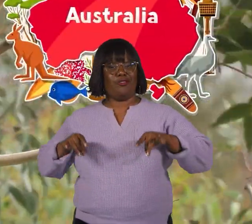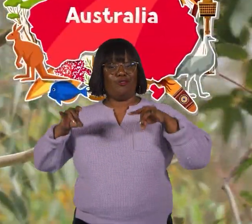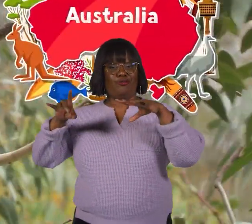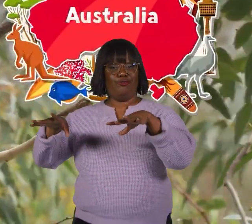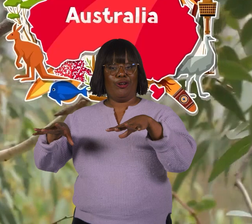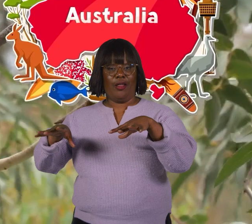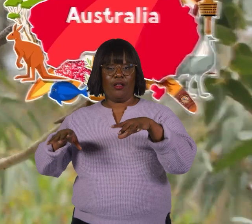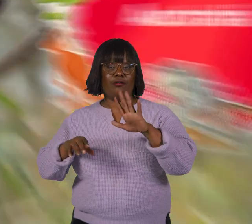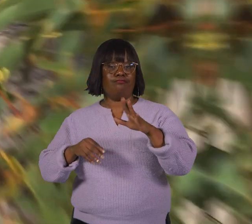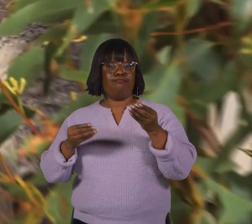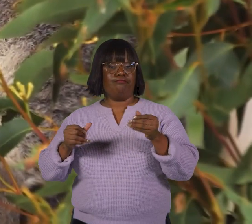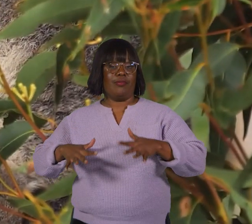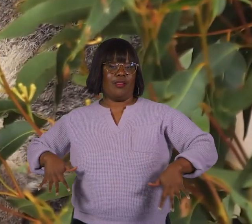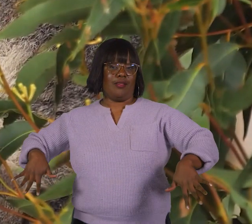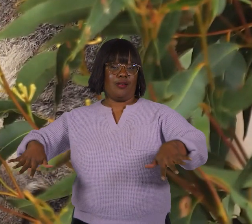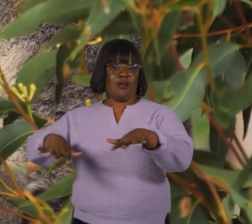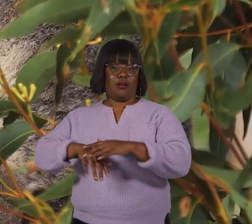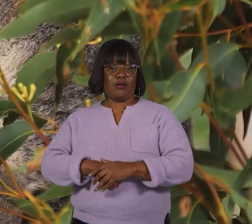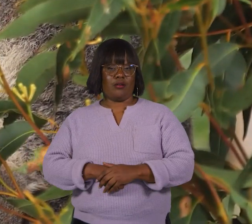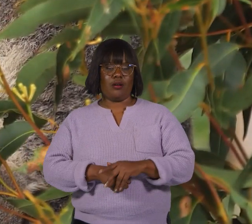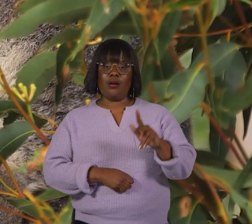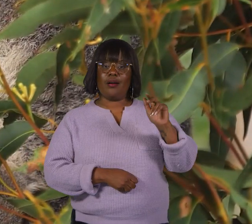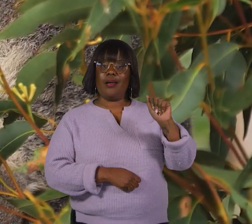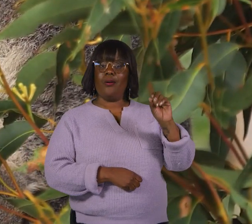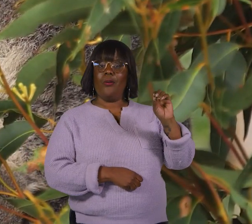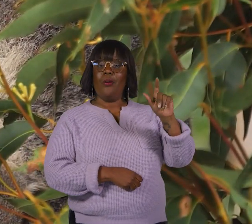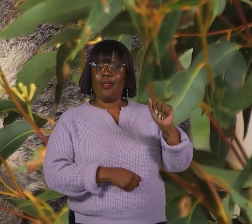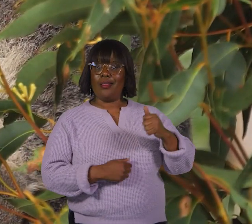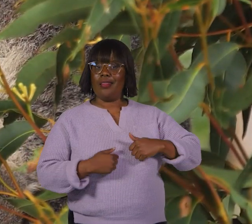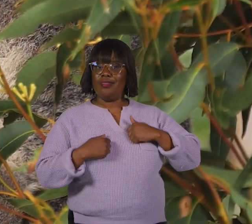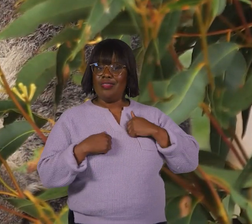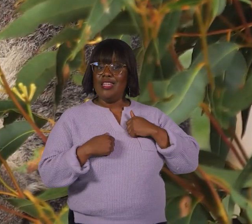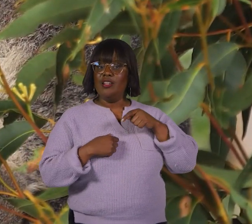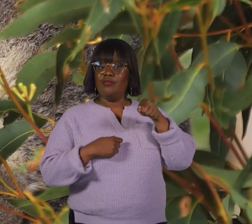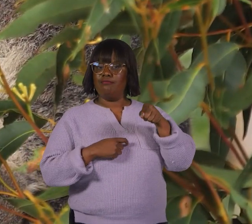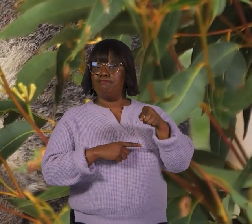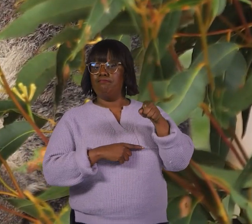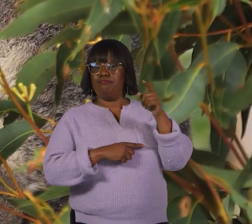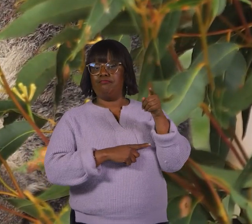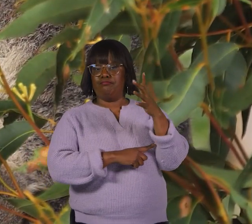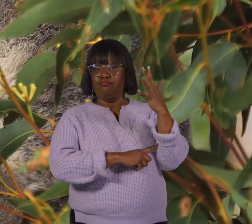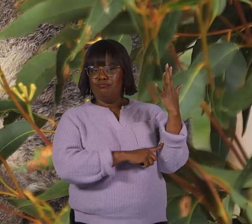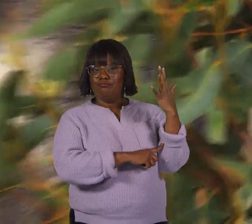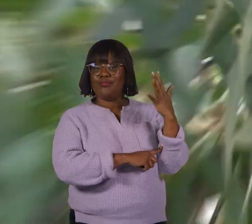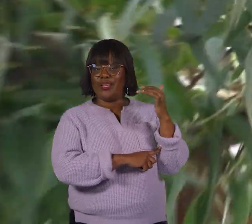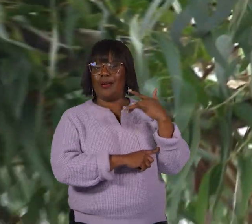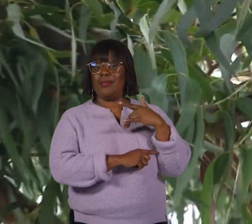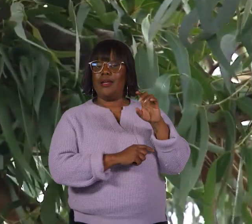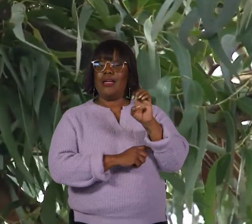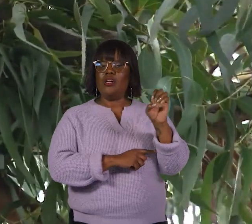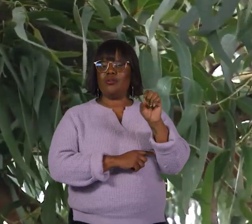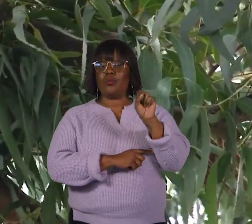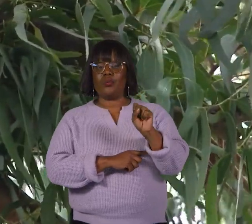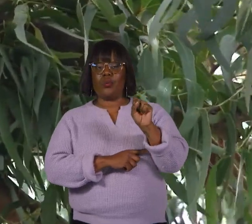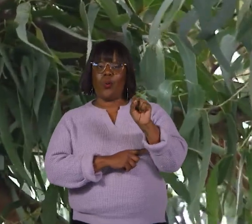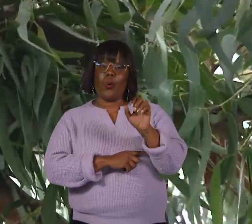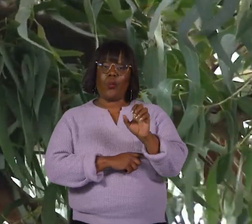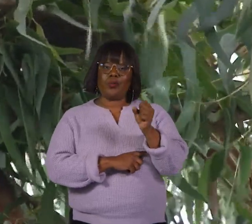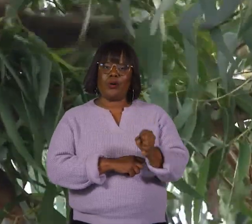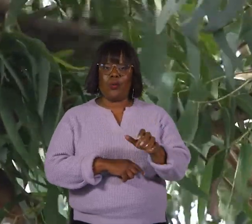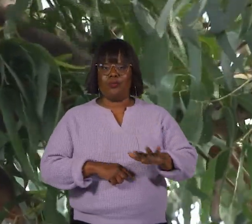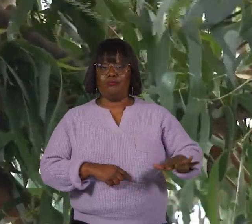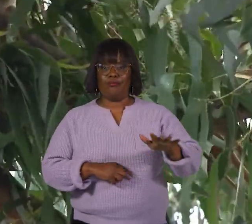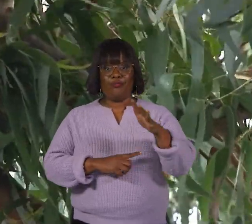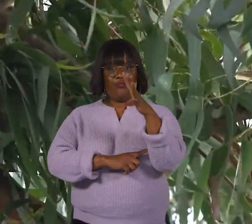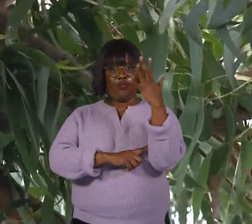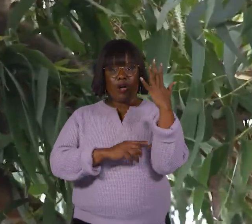their native land. Koalas live in eucalyptus forests along the eastern and southern coasts. These forests provide them with